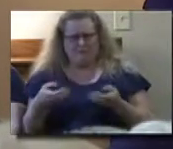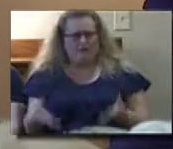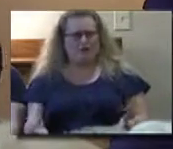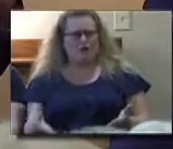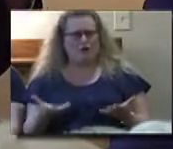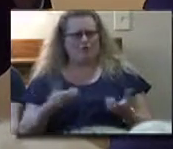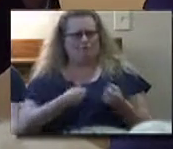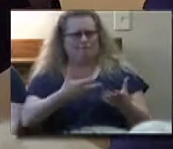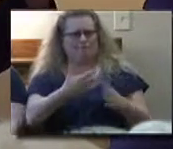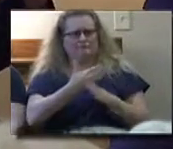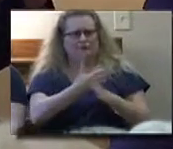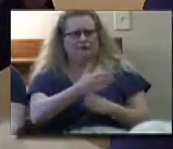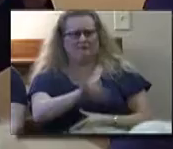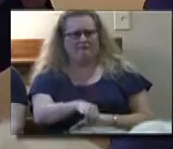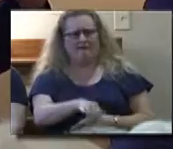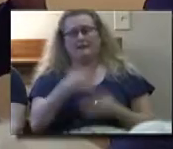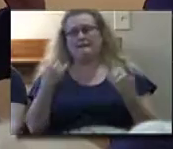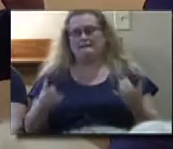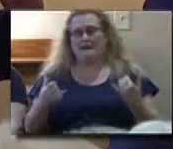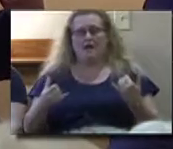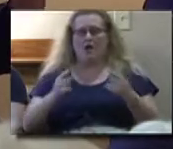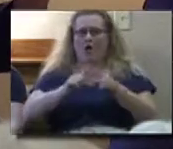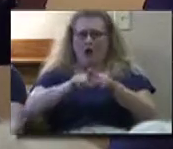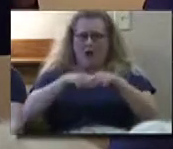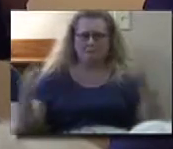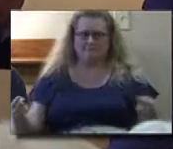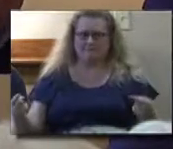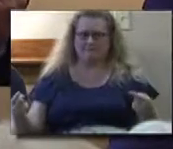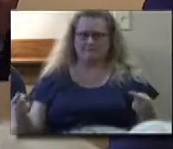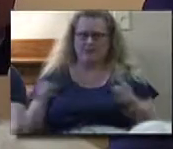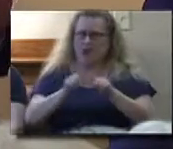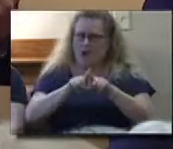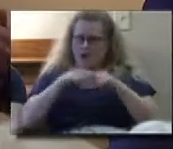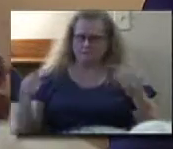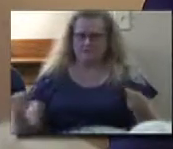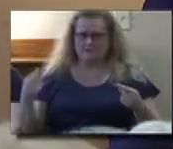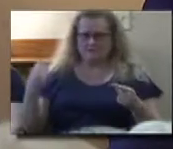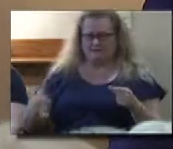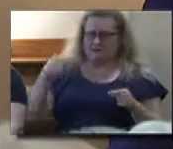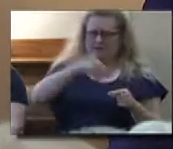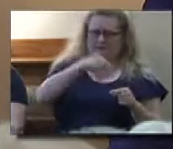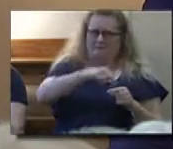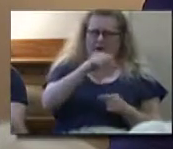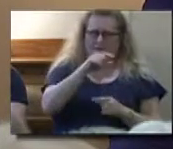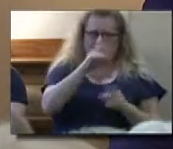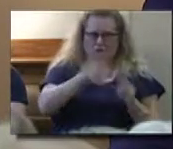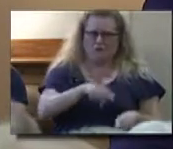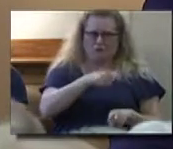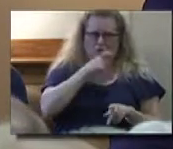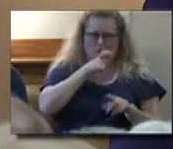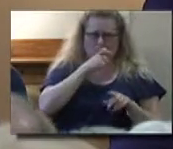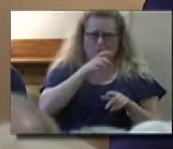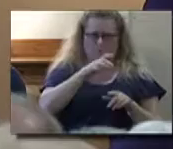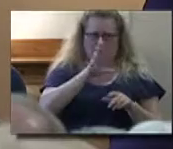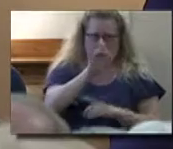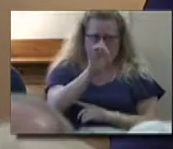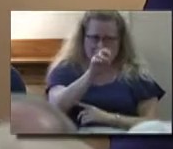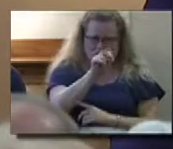Let me give you the opposite. This is an offender's impact statement. They have theirs as